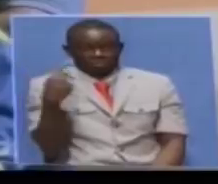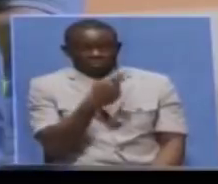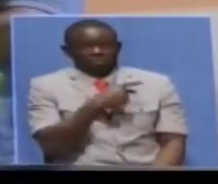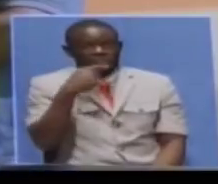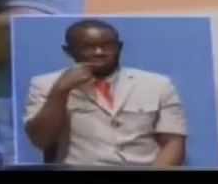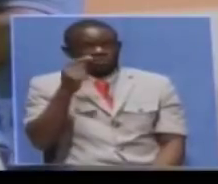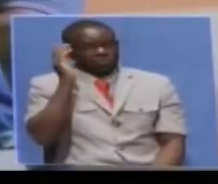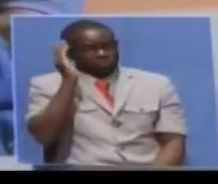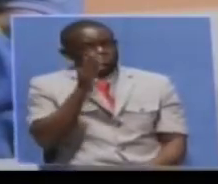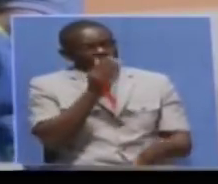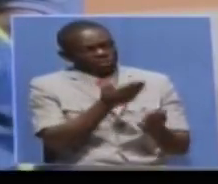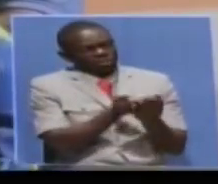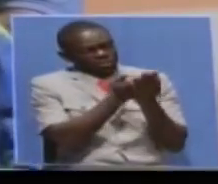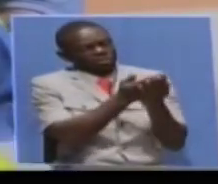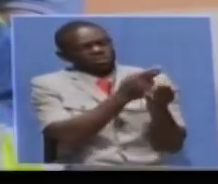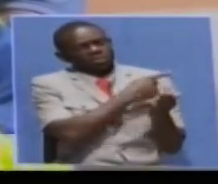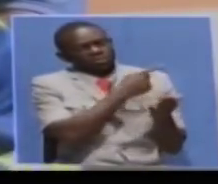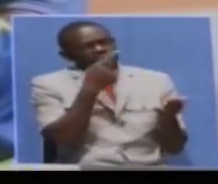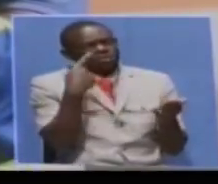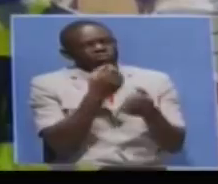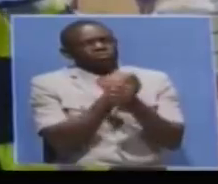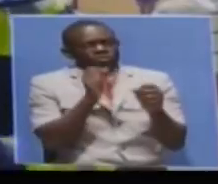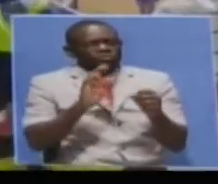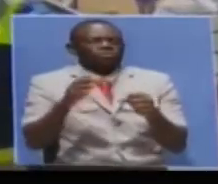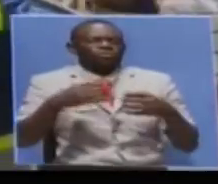will address such issues once approved.